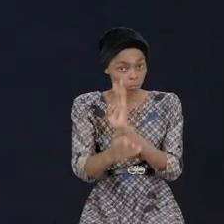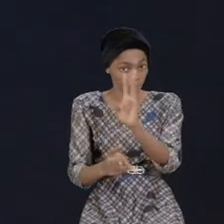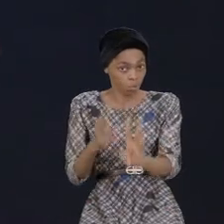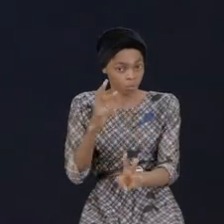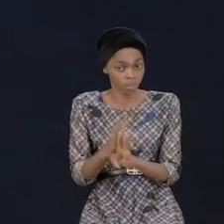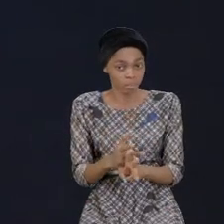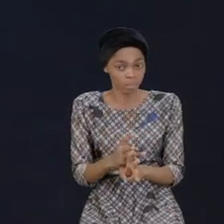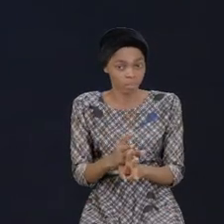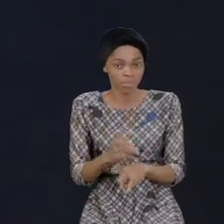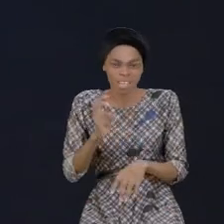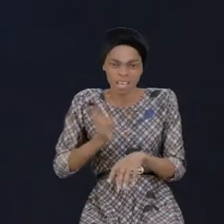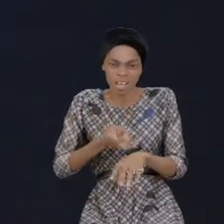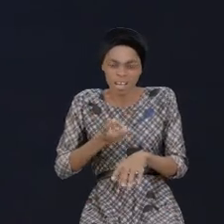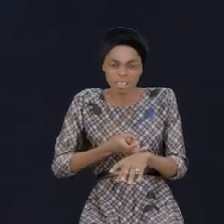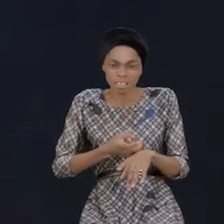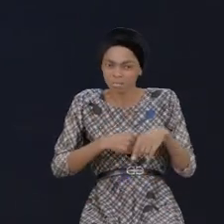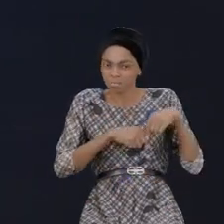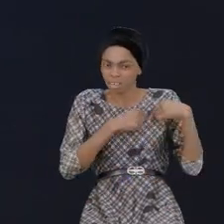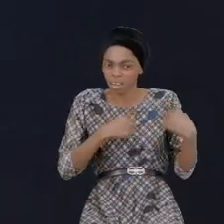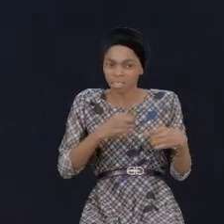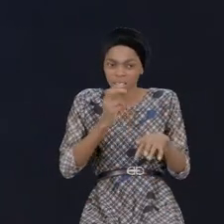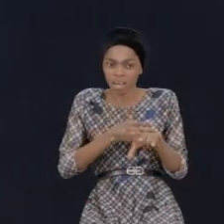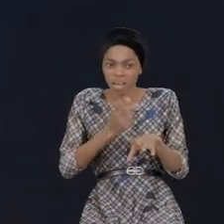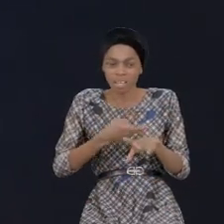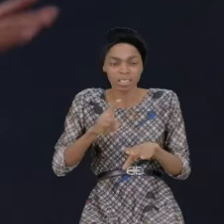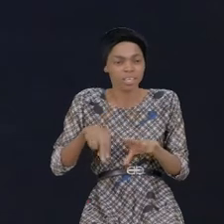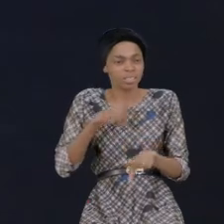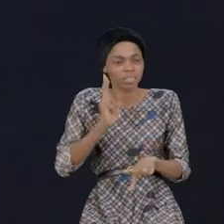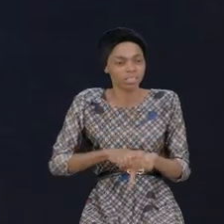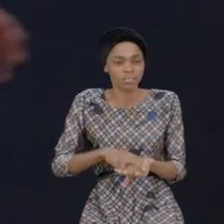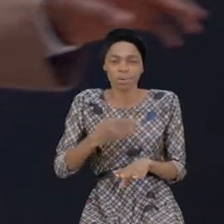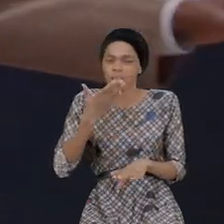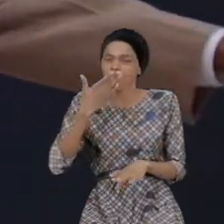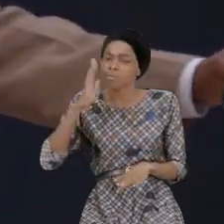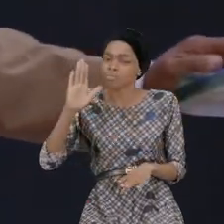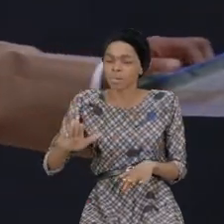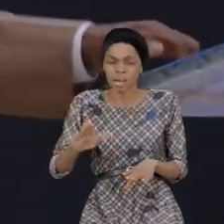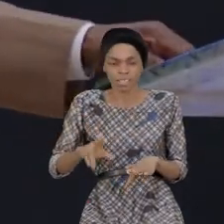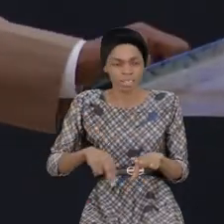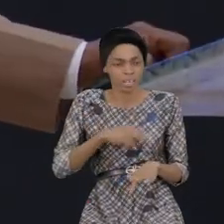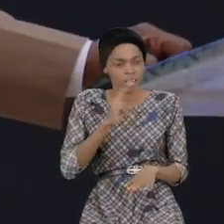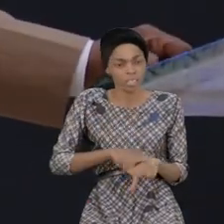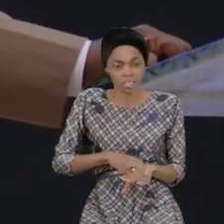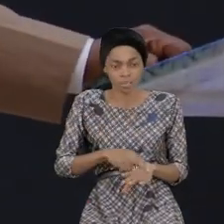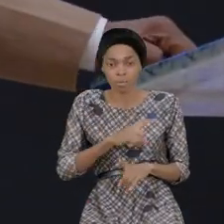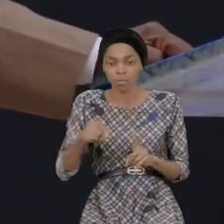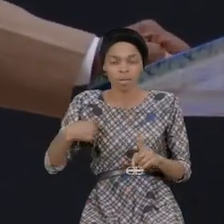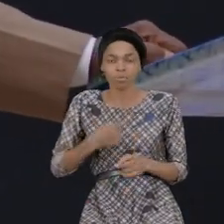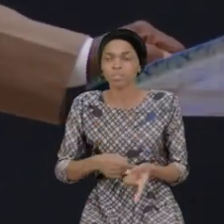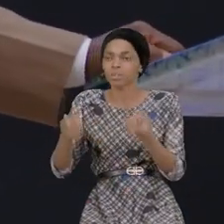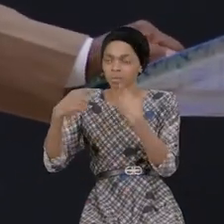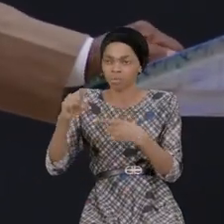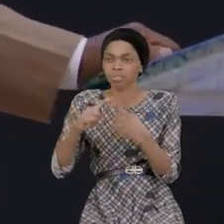harsh nature, the hard nature, the cruel nature. When we come to